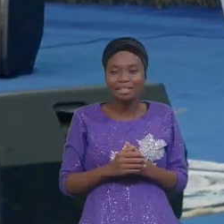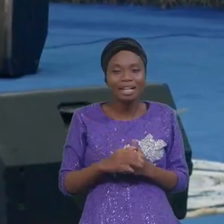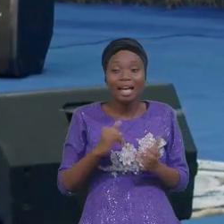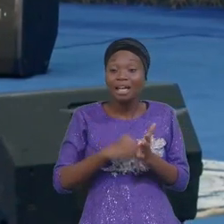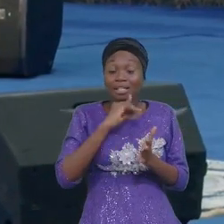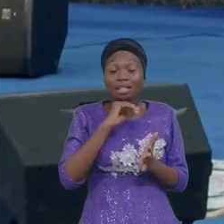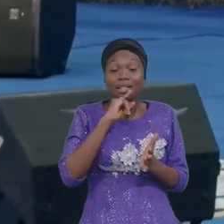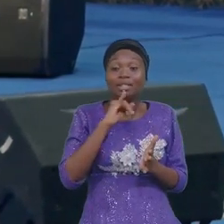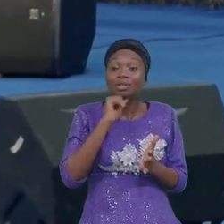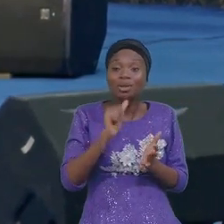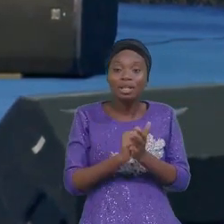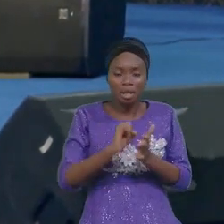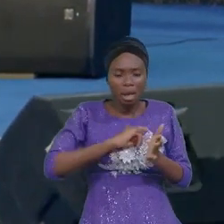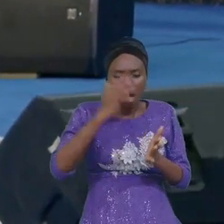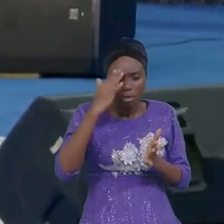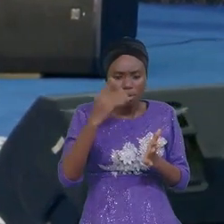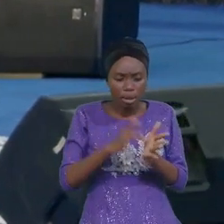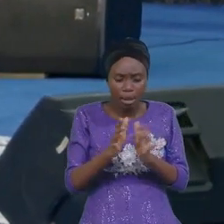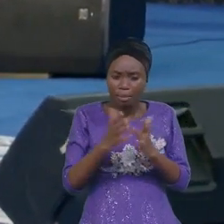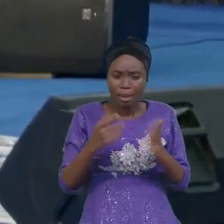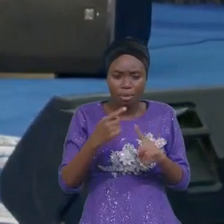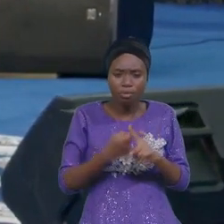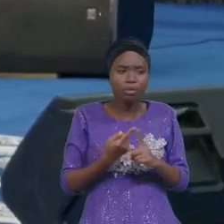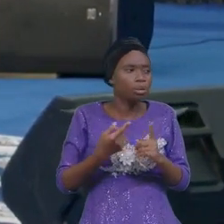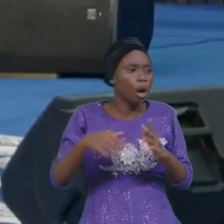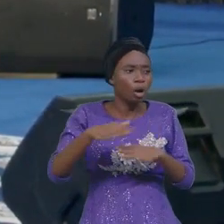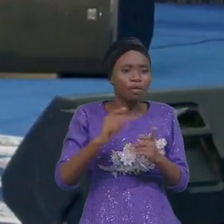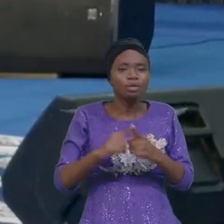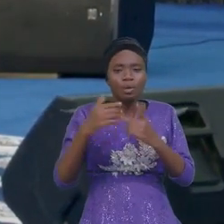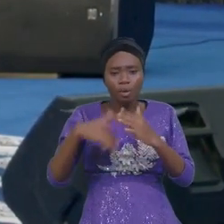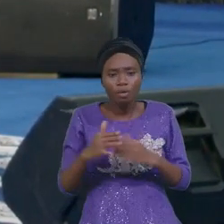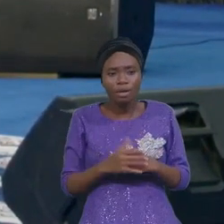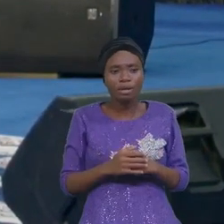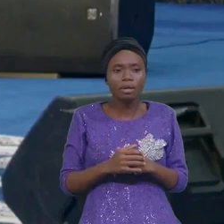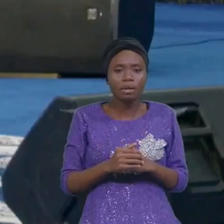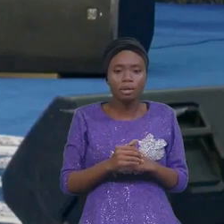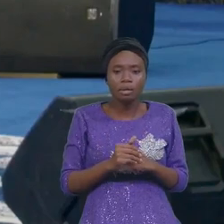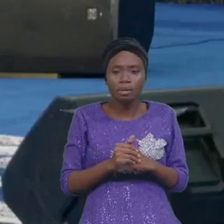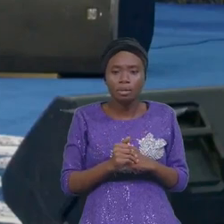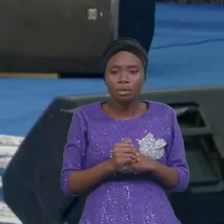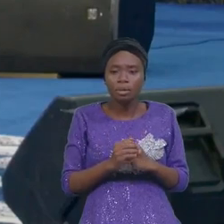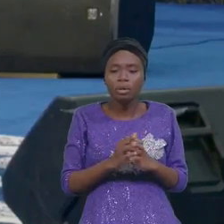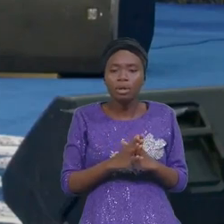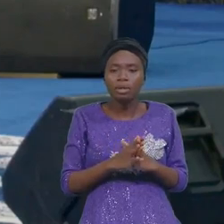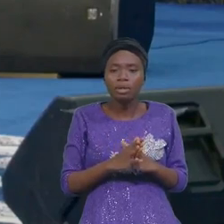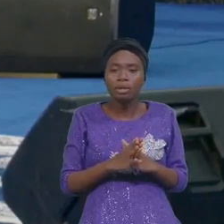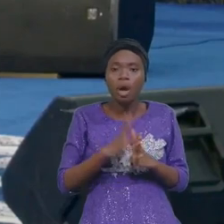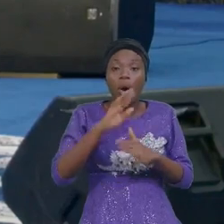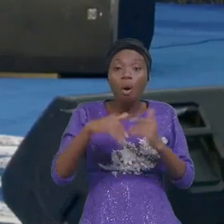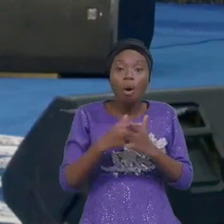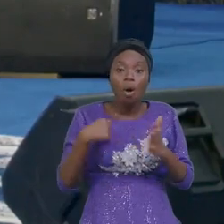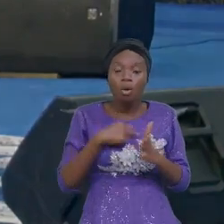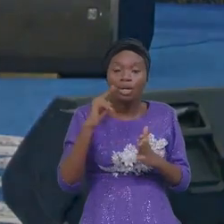I know the Bible from cover to cover. That's good, but we don't need that now. All we need now is to